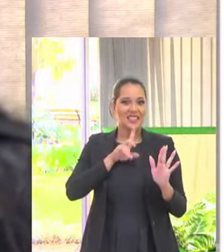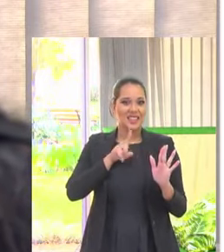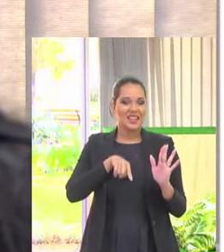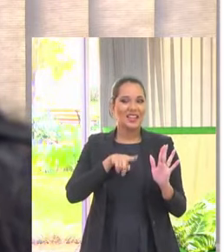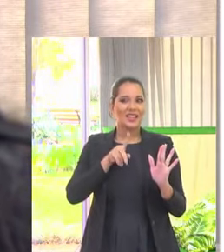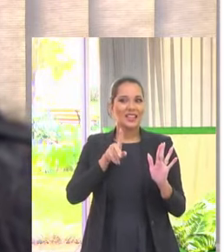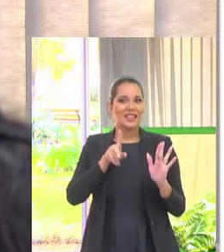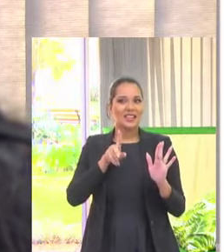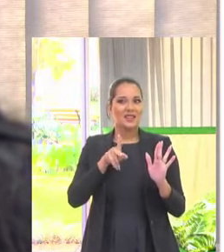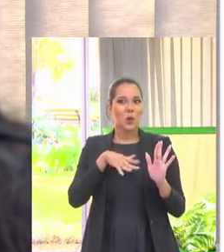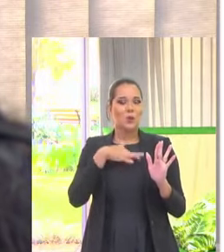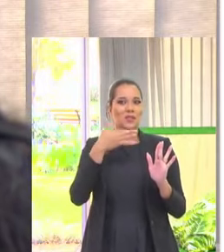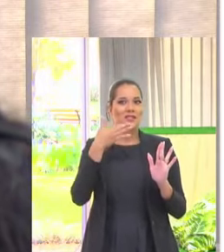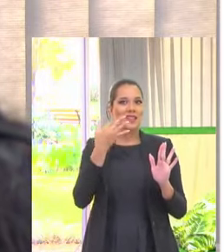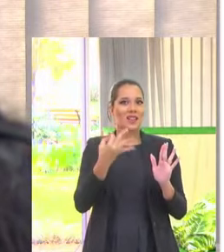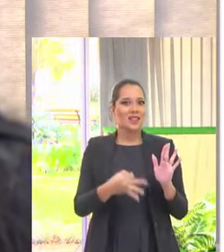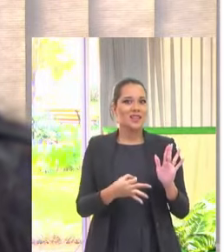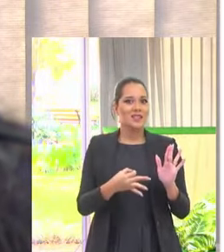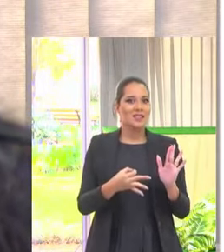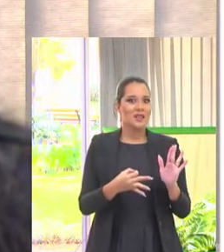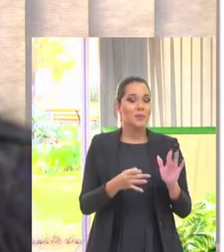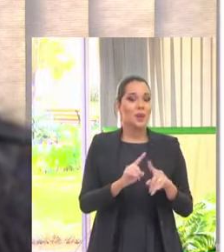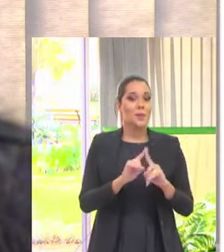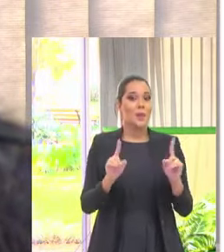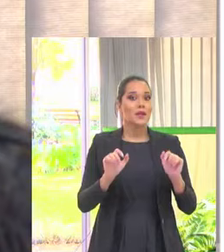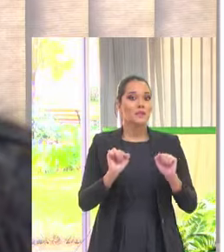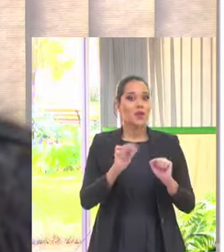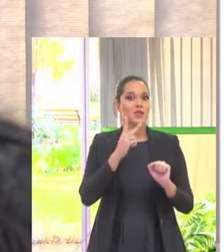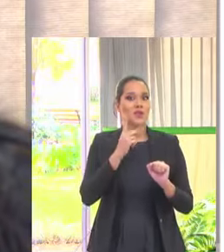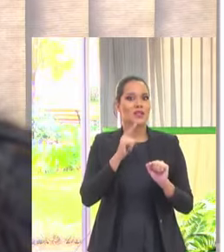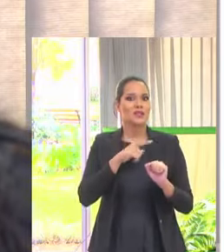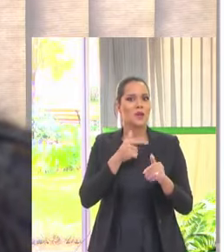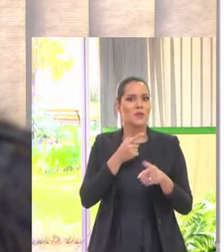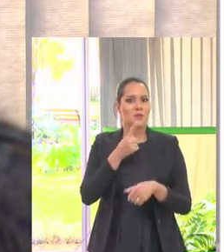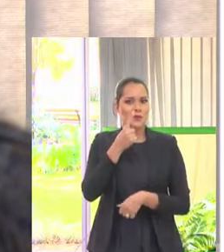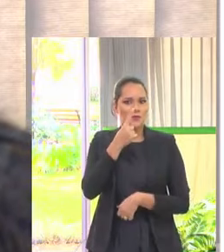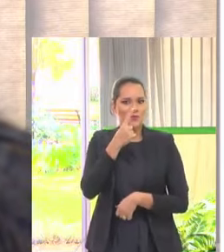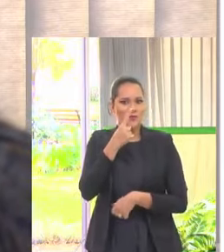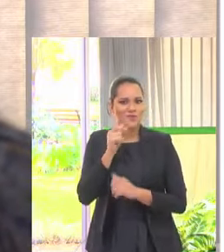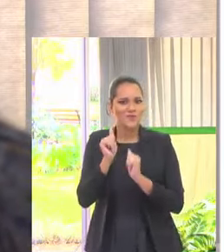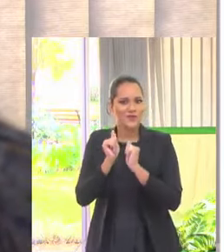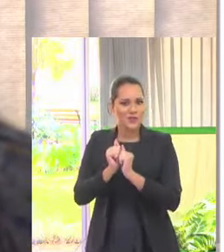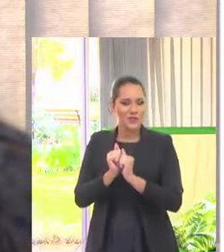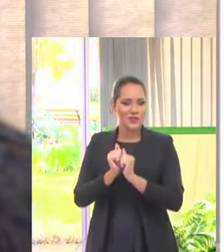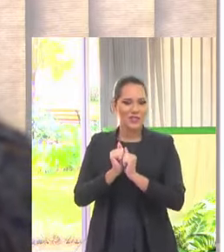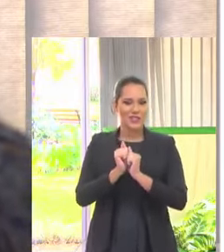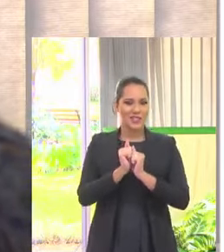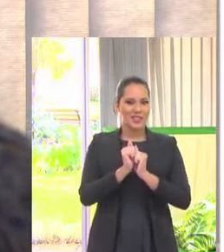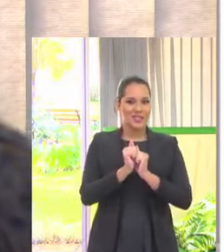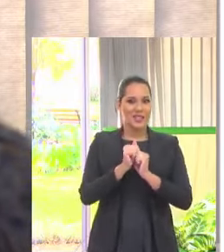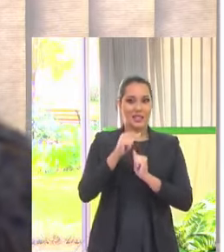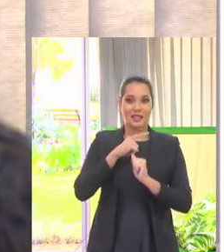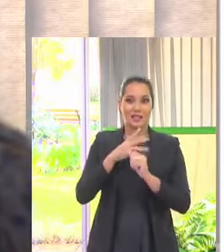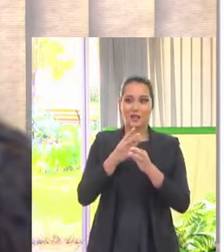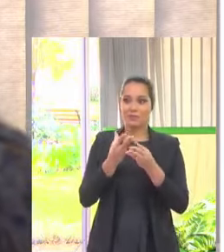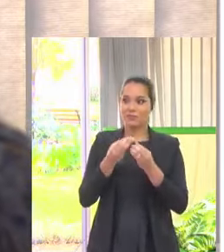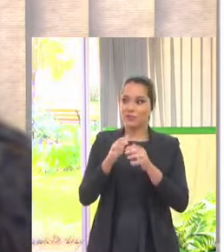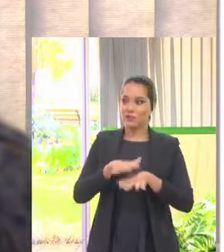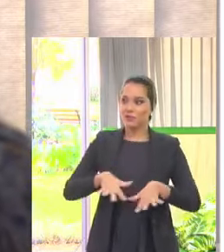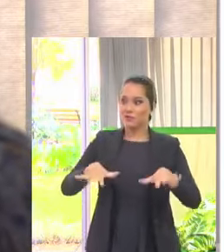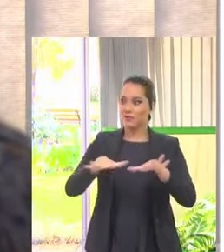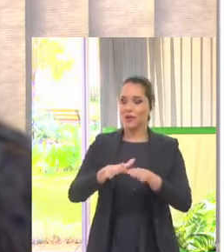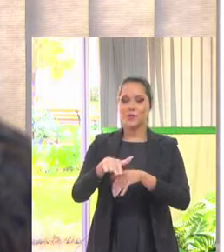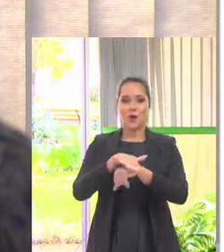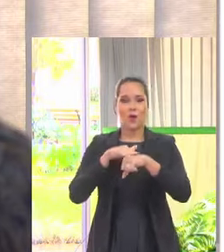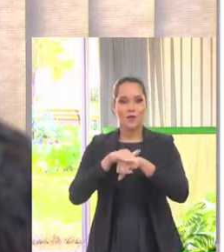it's really, really close, and certainly there's great room for a conversation, cooperation,